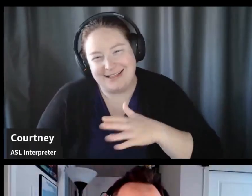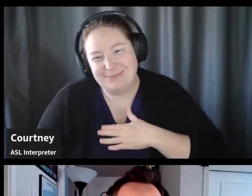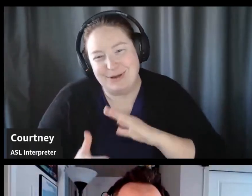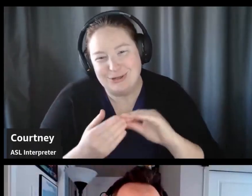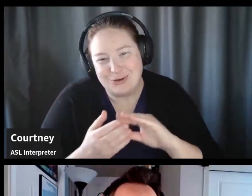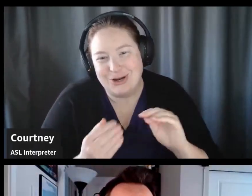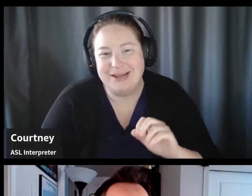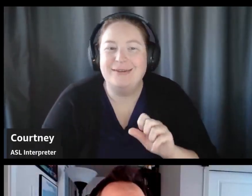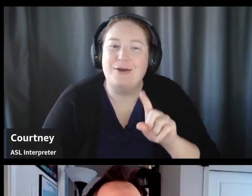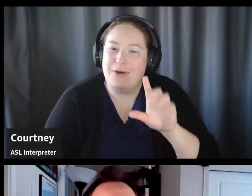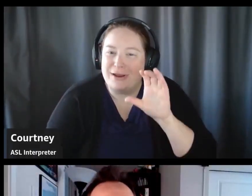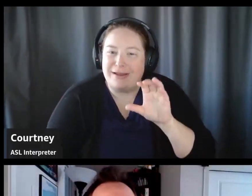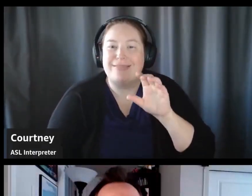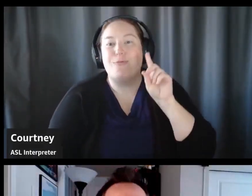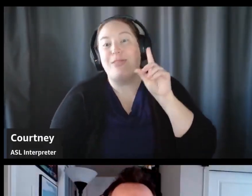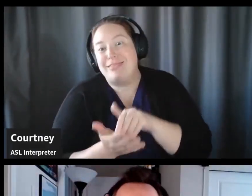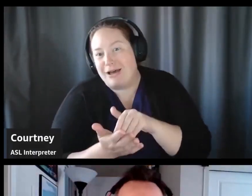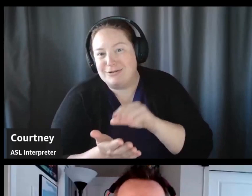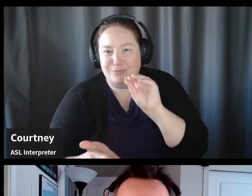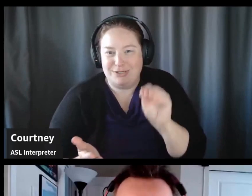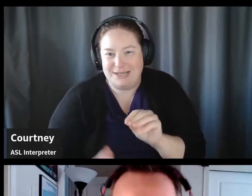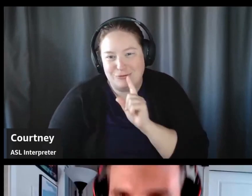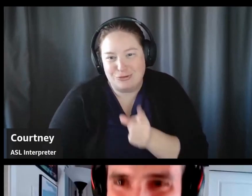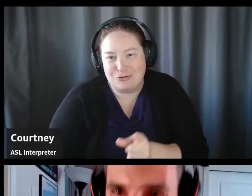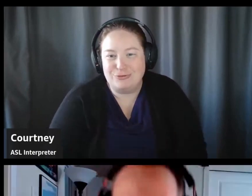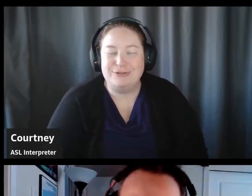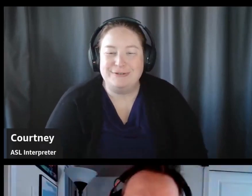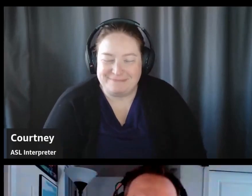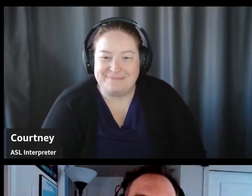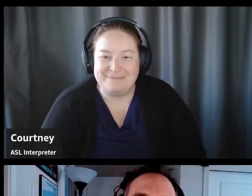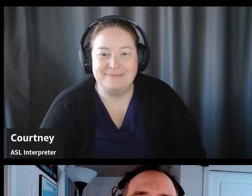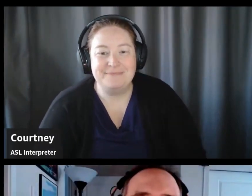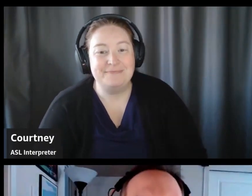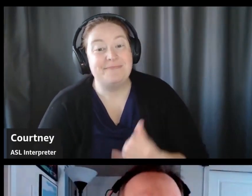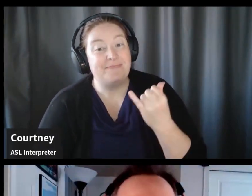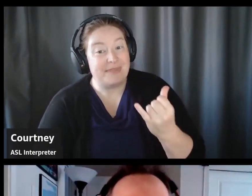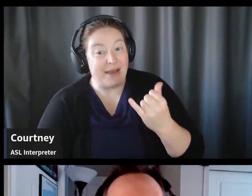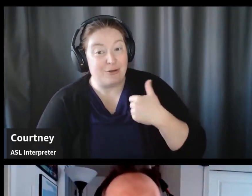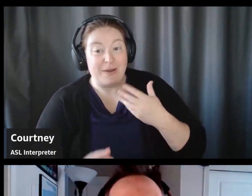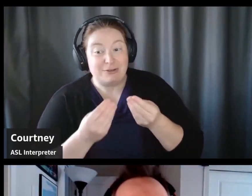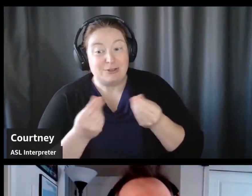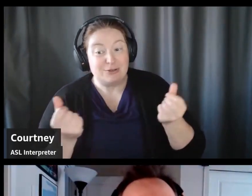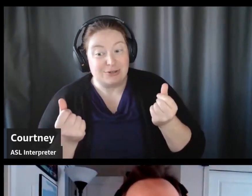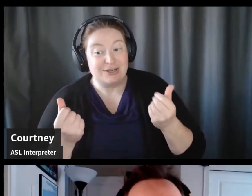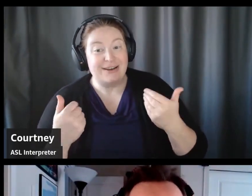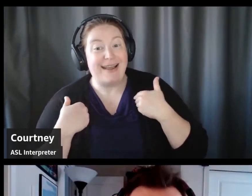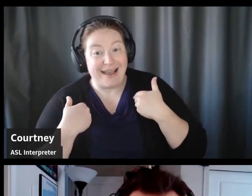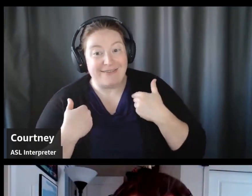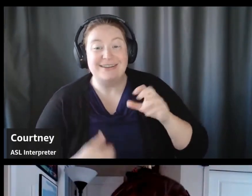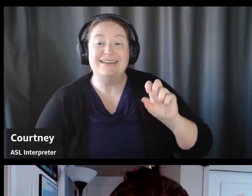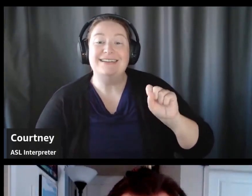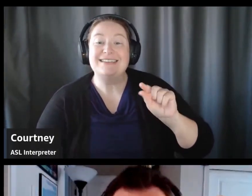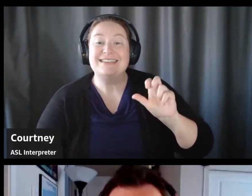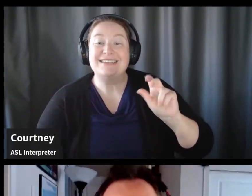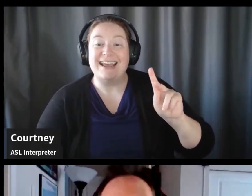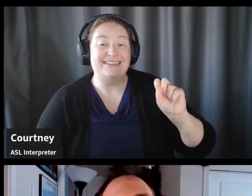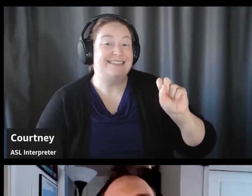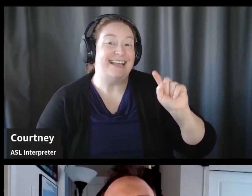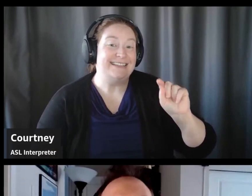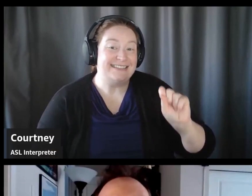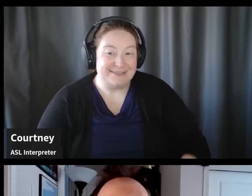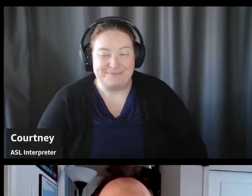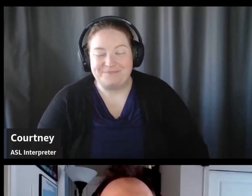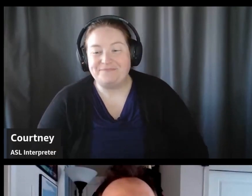1,000% true. Like, now I lived it. That, and now you've got a solution. StackSets. StackSets. All right,